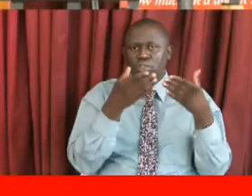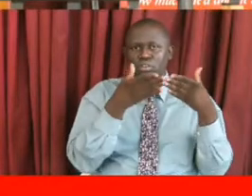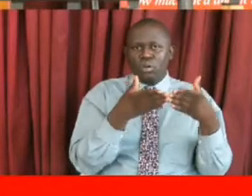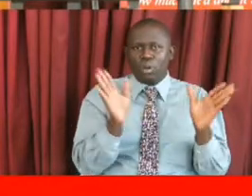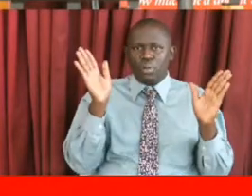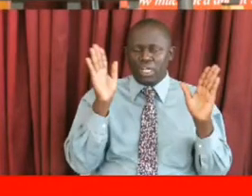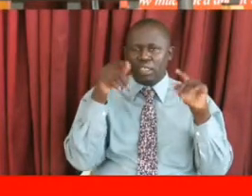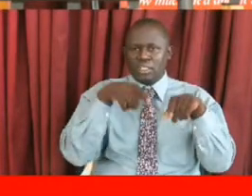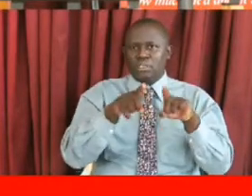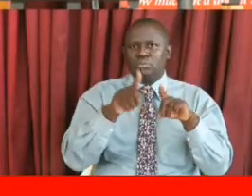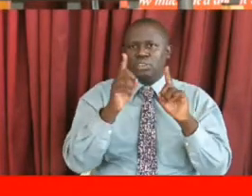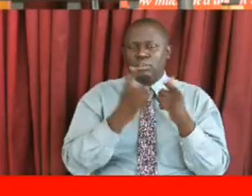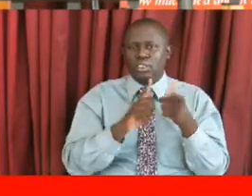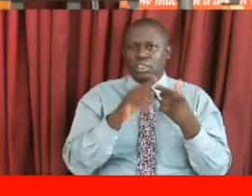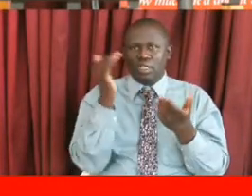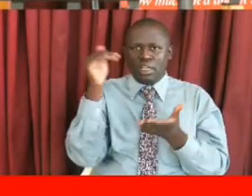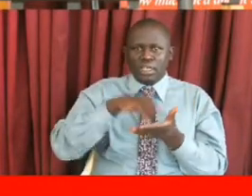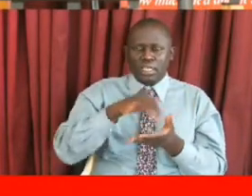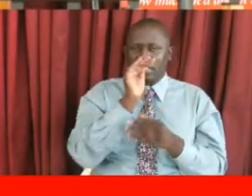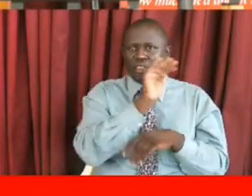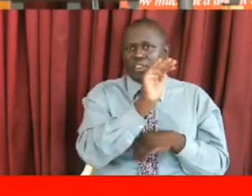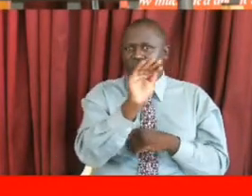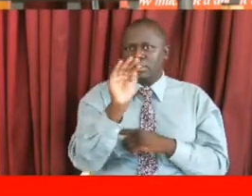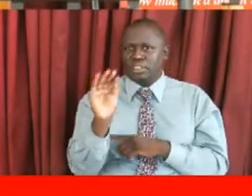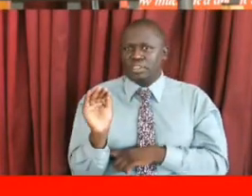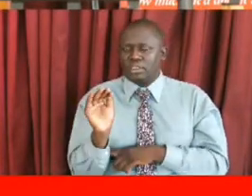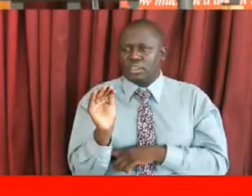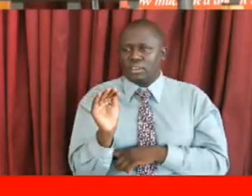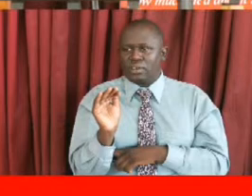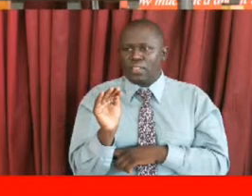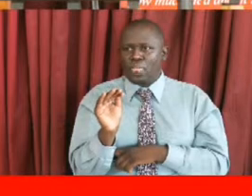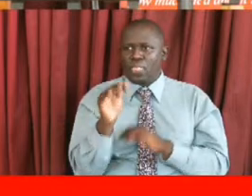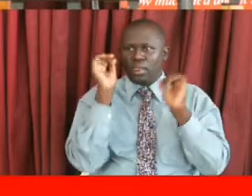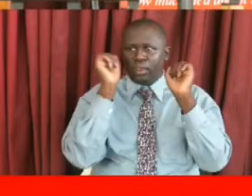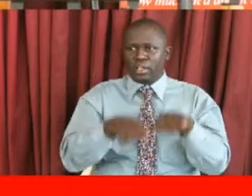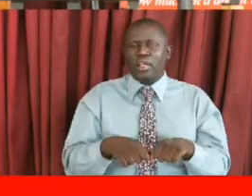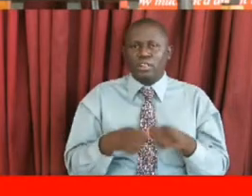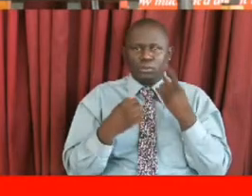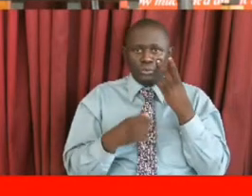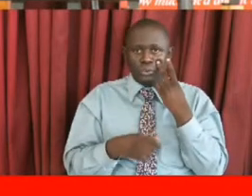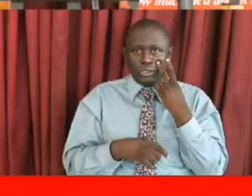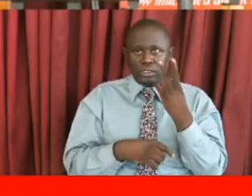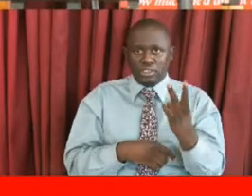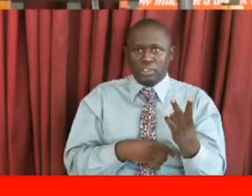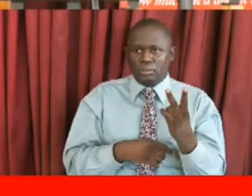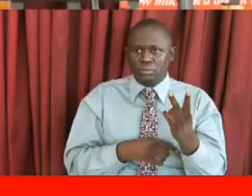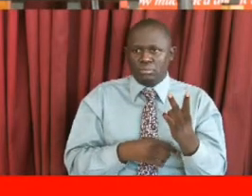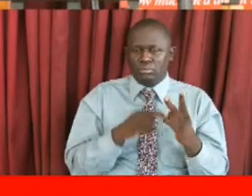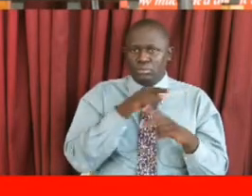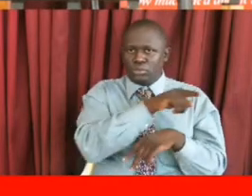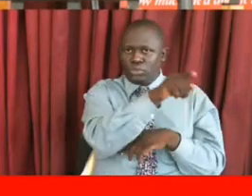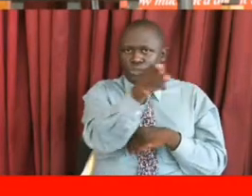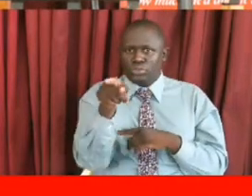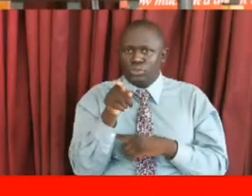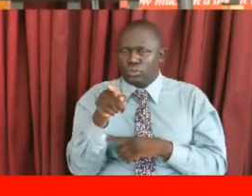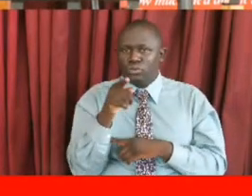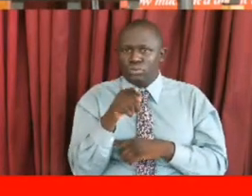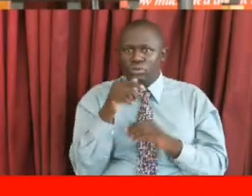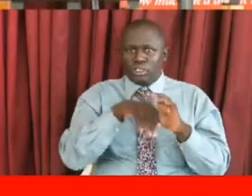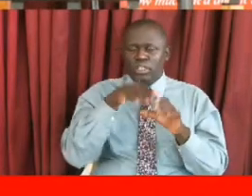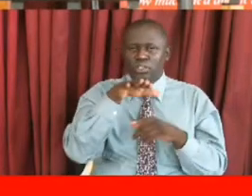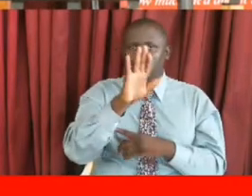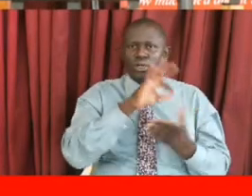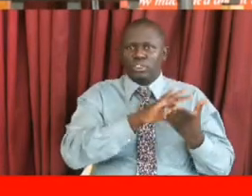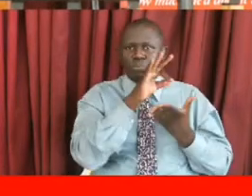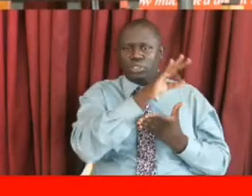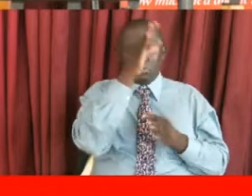unfolding and then he's asking you do you see him by your eyes of Faith do you see